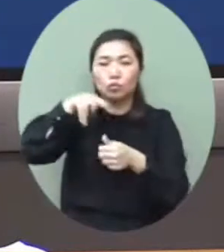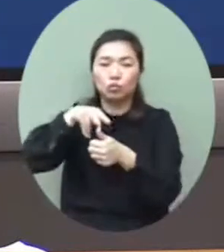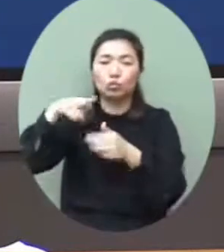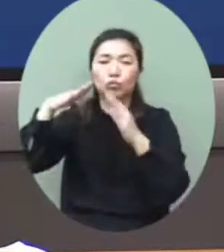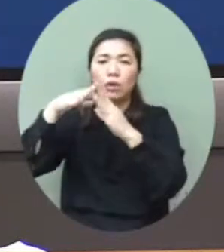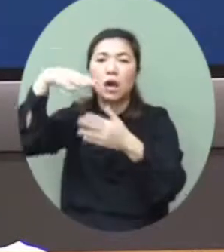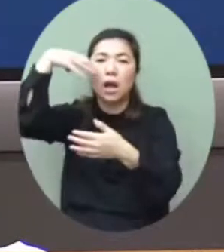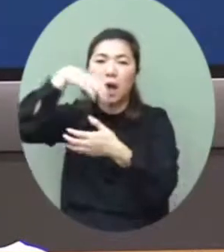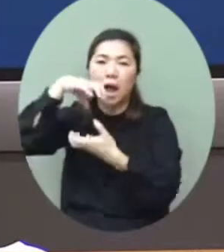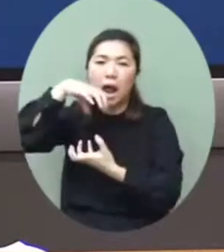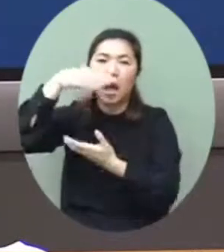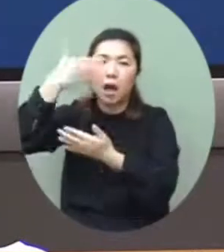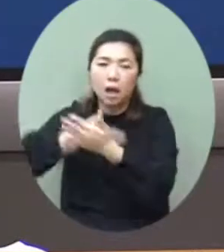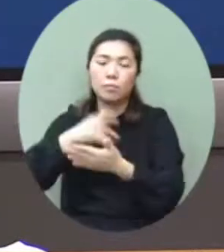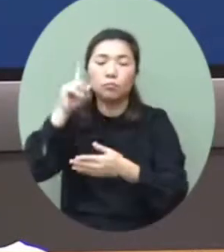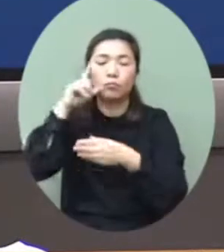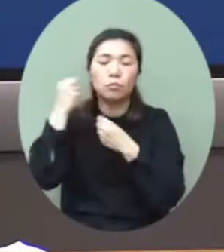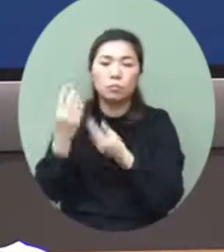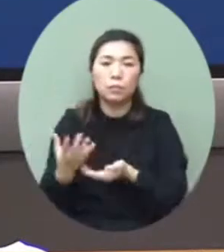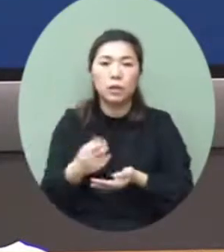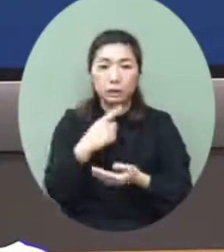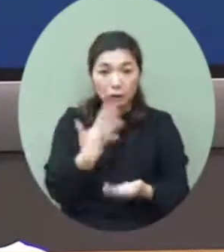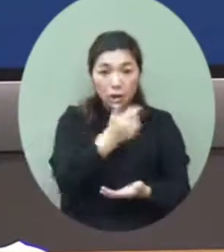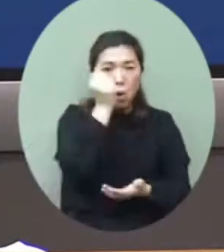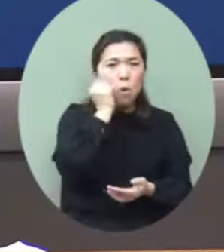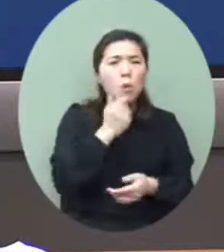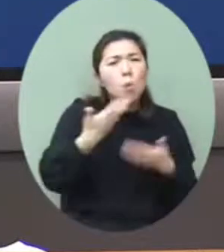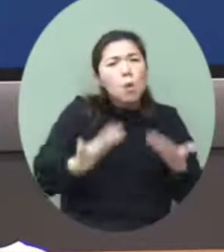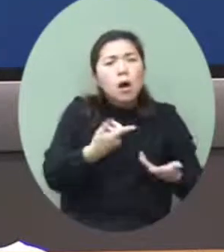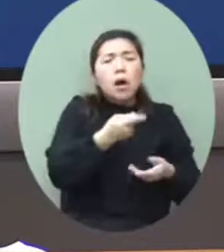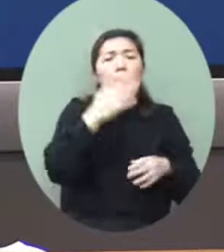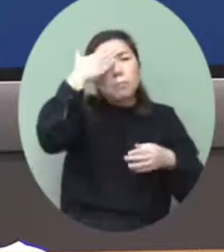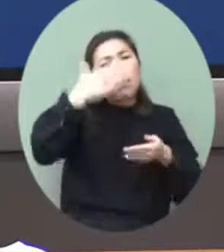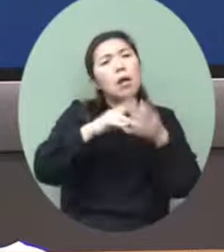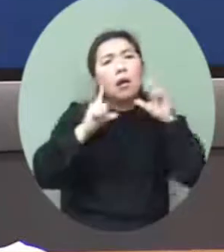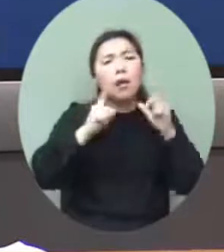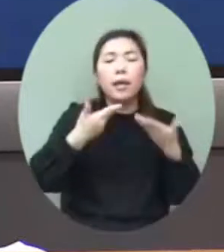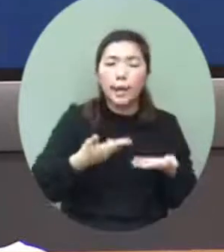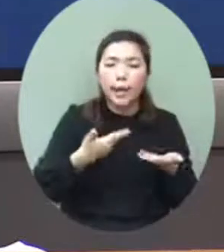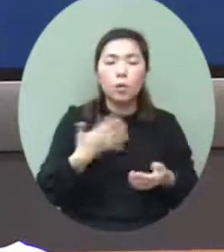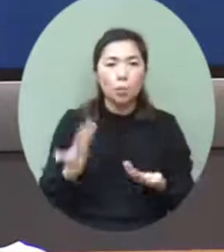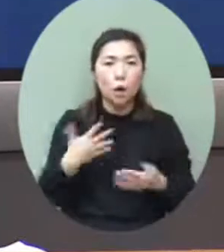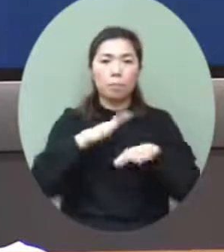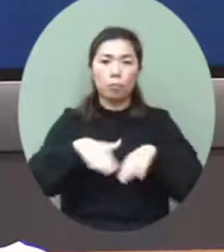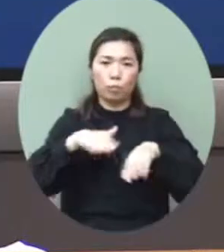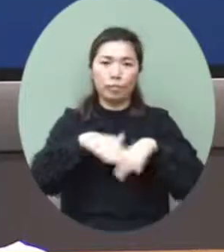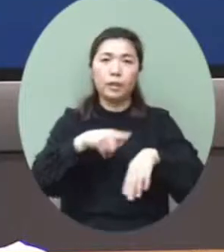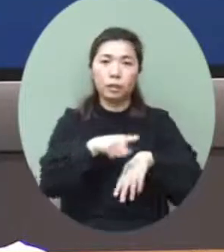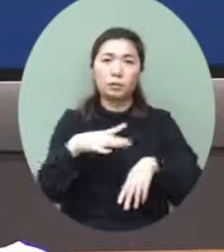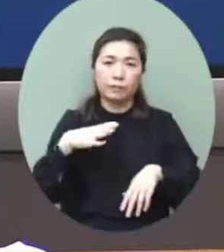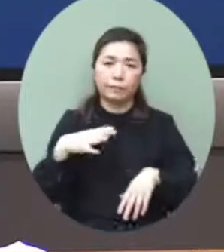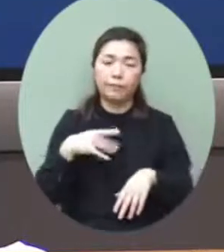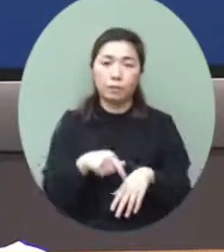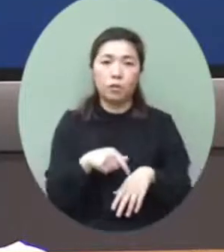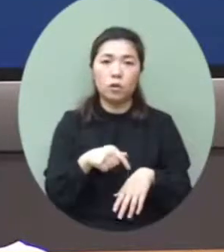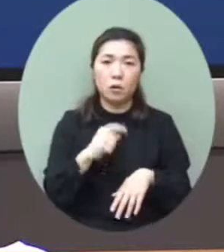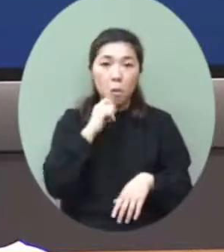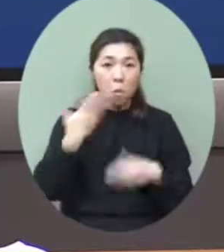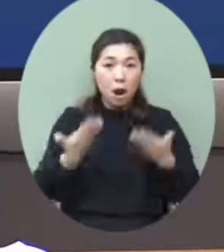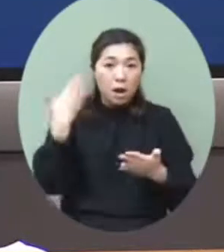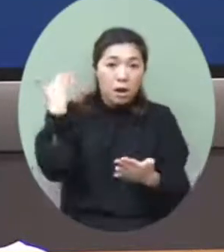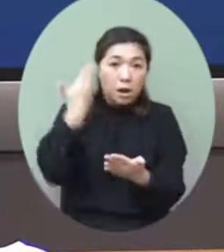require isolation and treatment to lessen the burden on hospital authority. These elders are